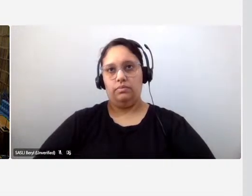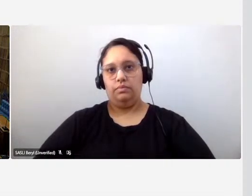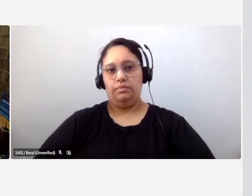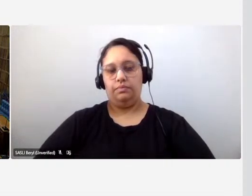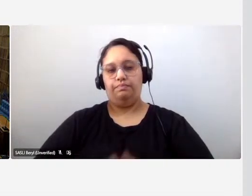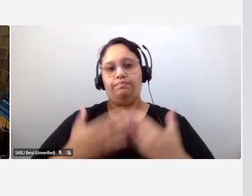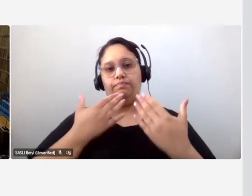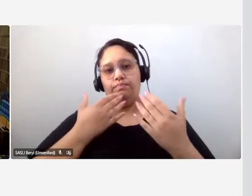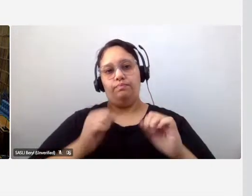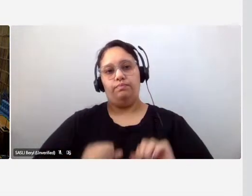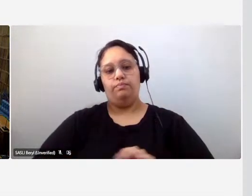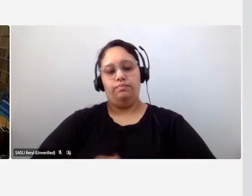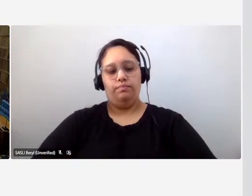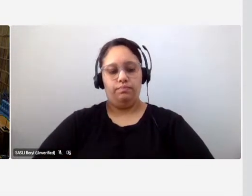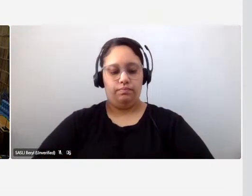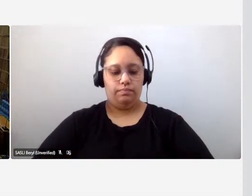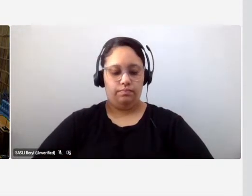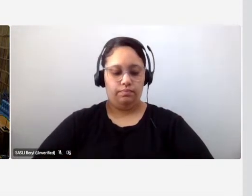Thank you, Chair.